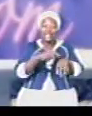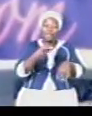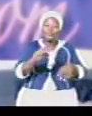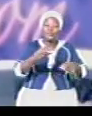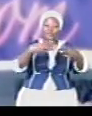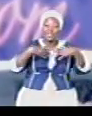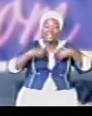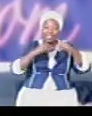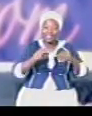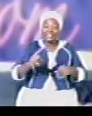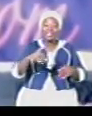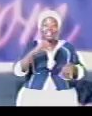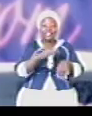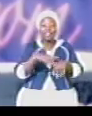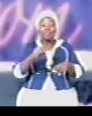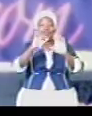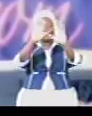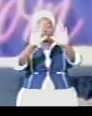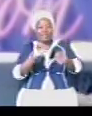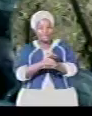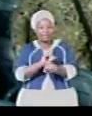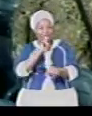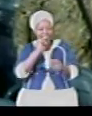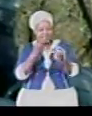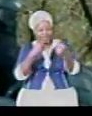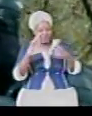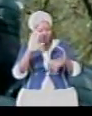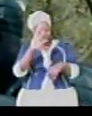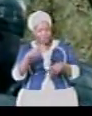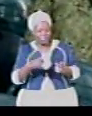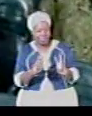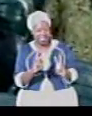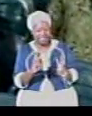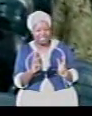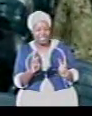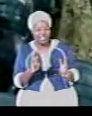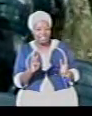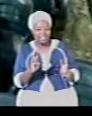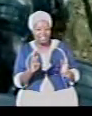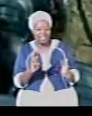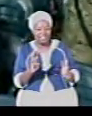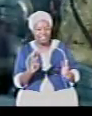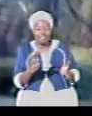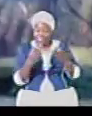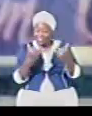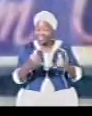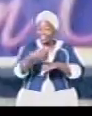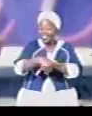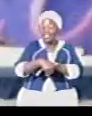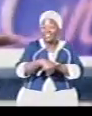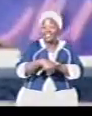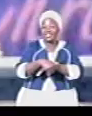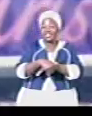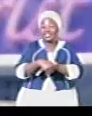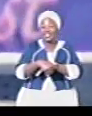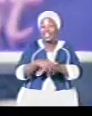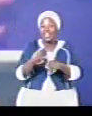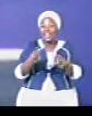Amen. Is coming your way. Amen. Tonight, as you